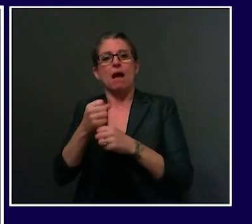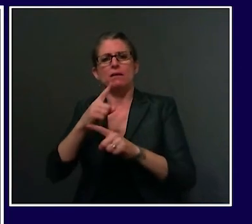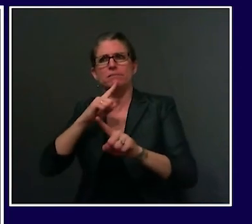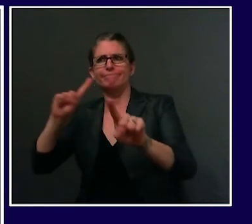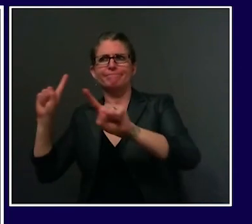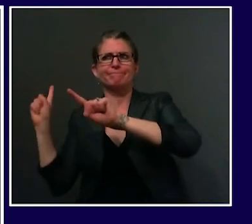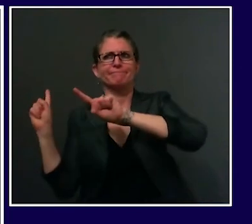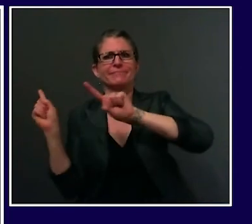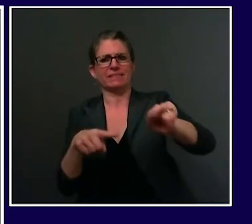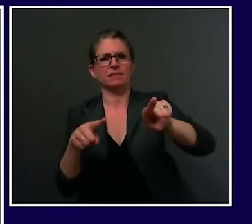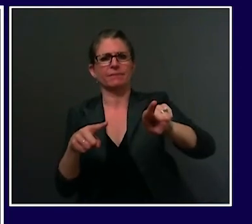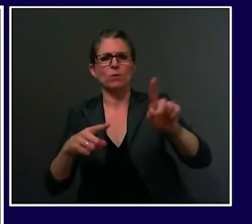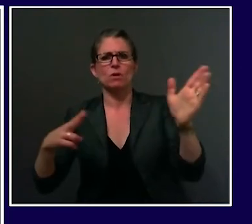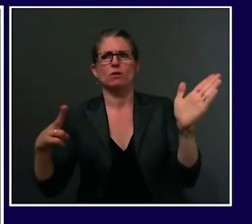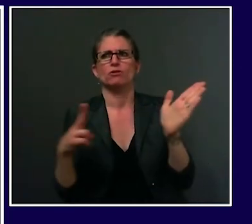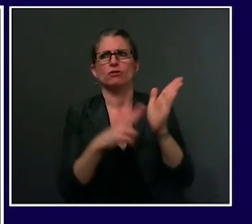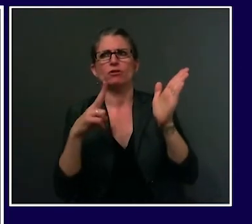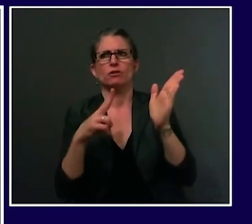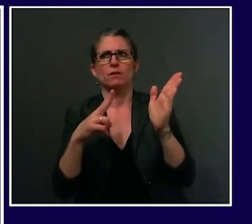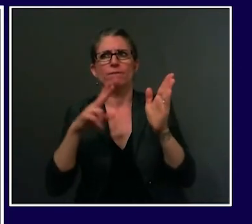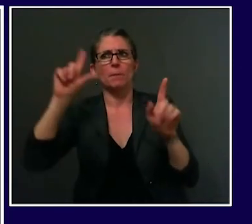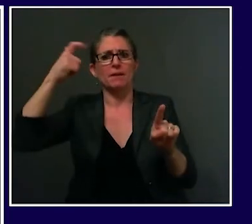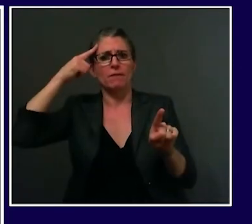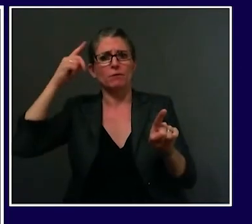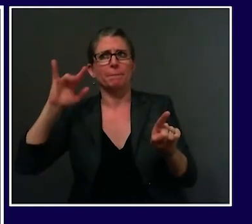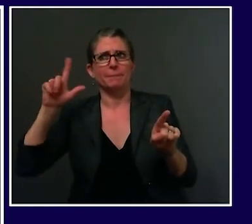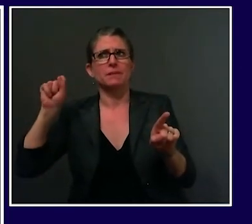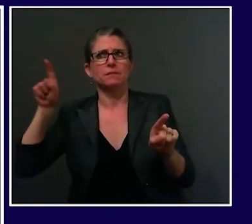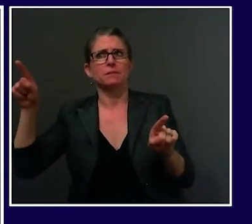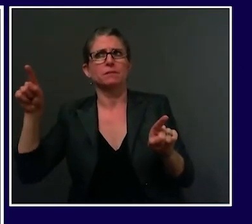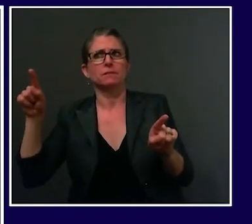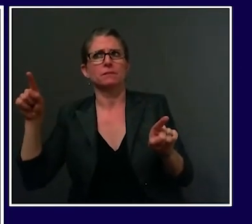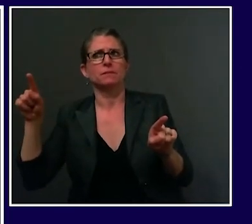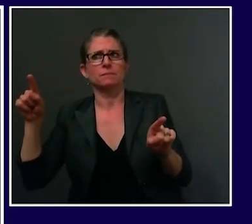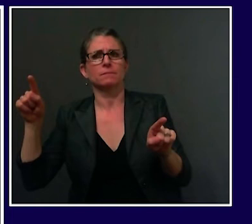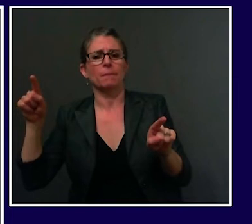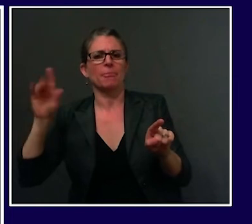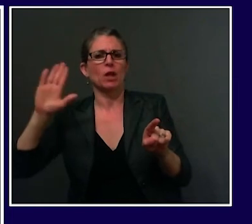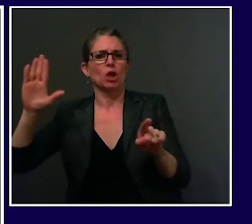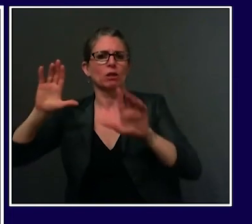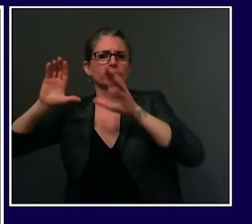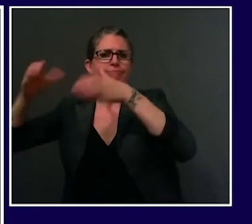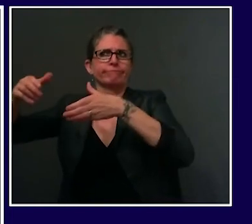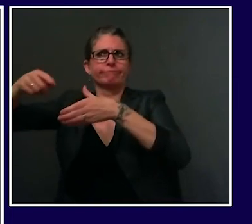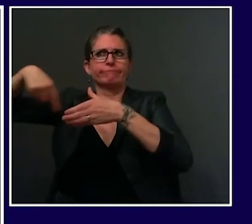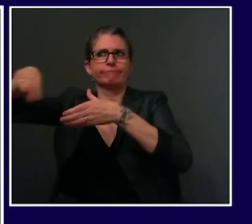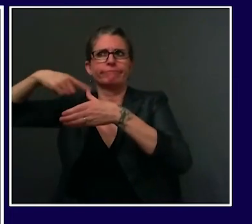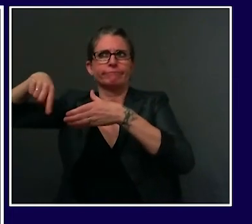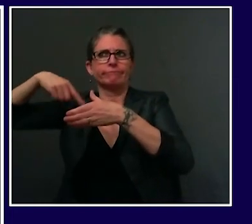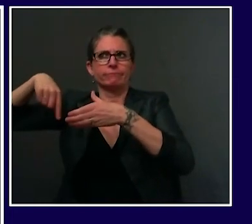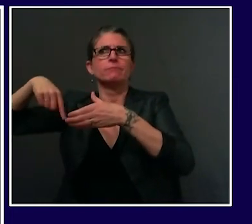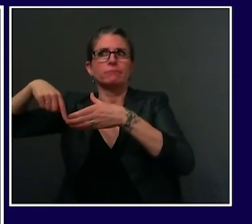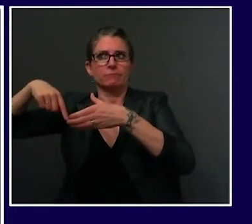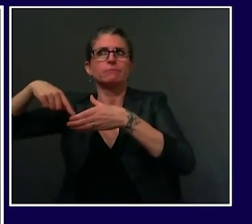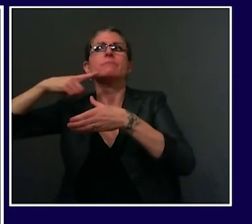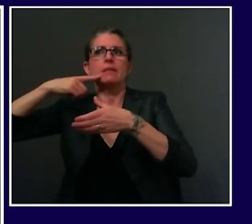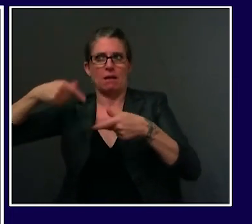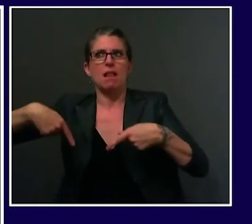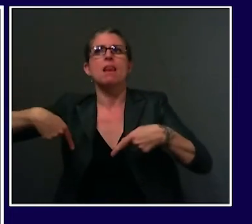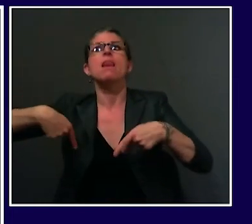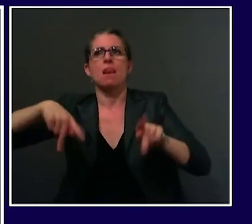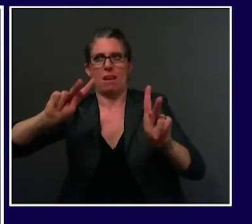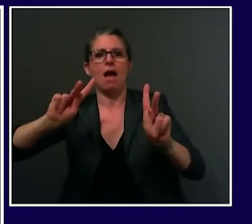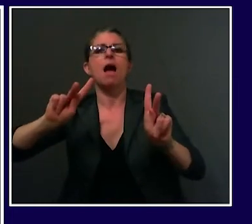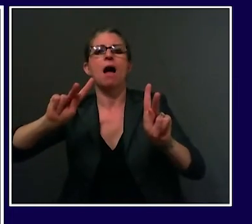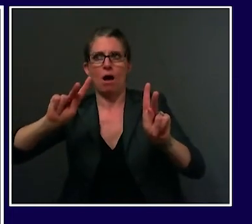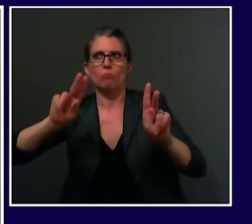about an executive order that allowing for the easing of restrictions and restarting Maine plan that progresses. Can you